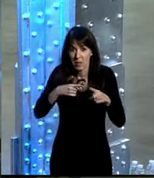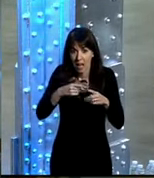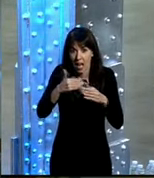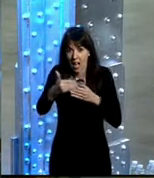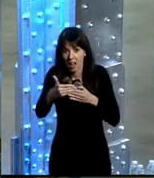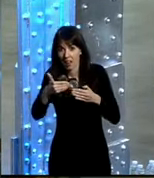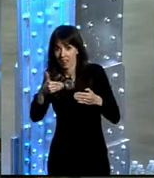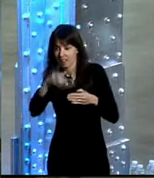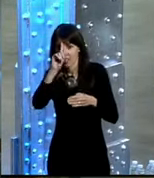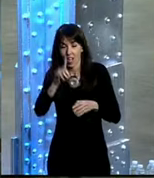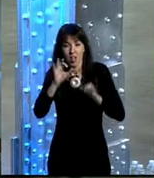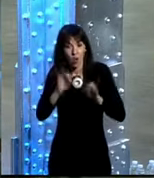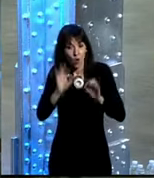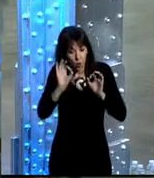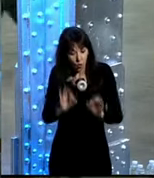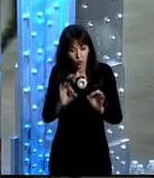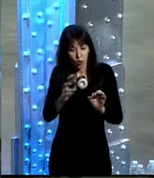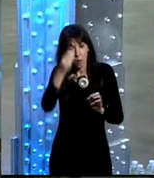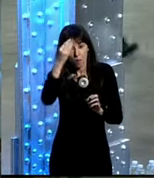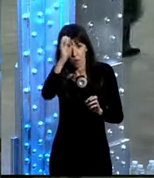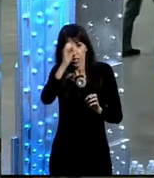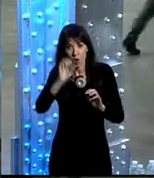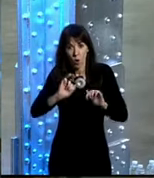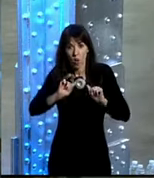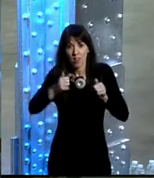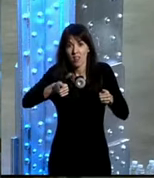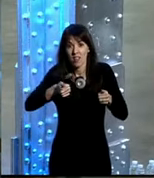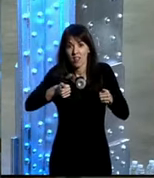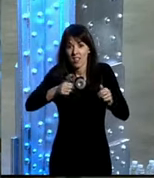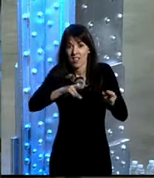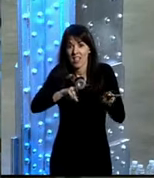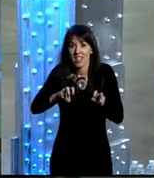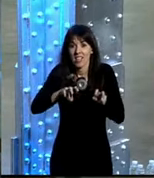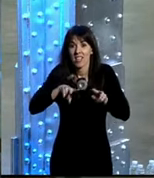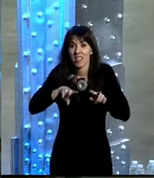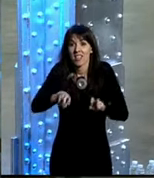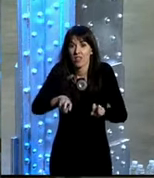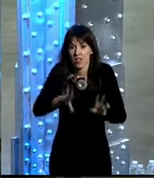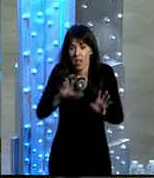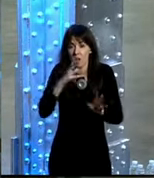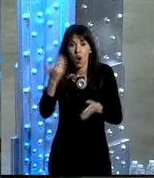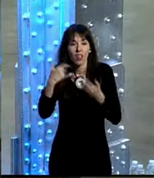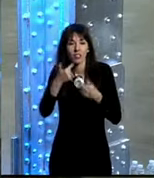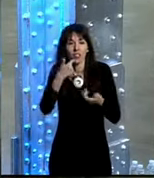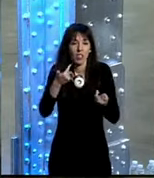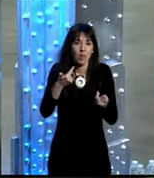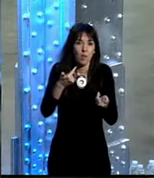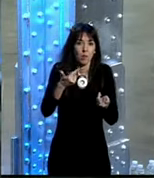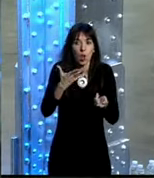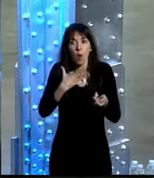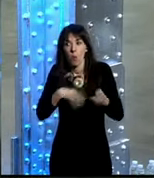in which part of the process we're at. Of course, I mean, we are in the beginning, but well, we just to